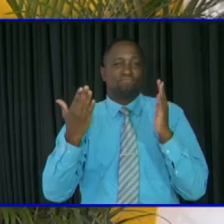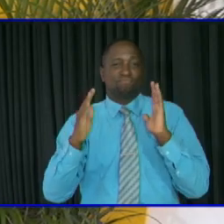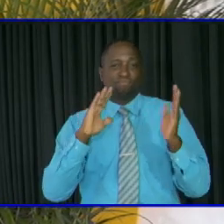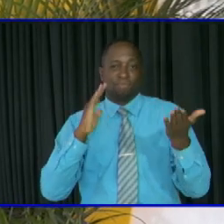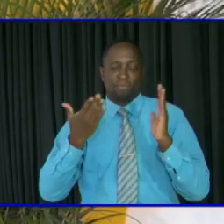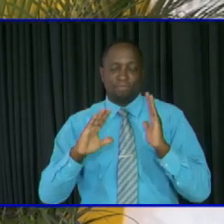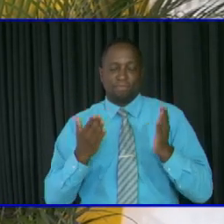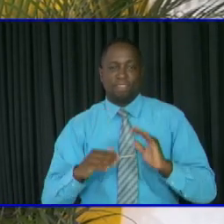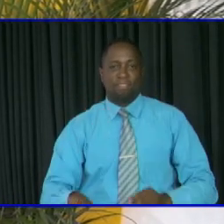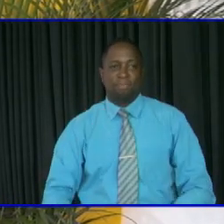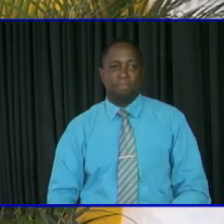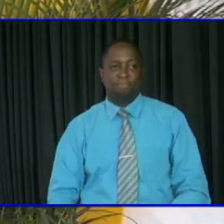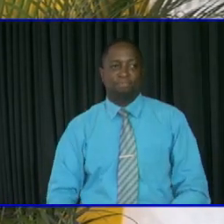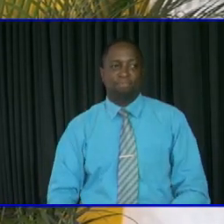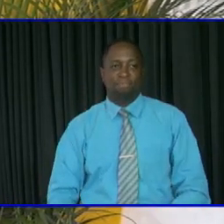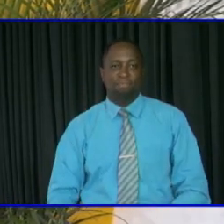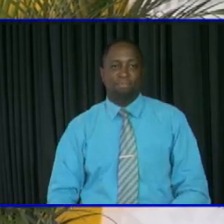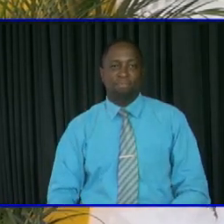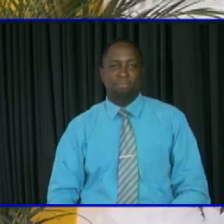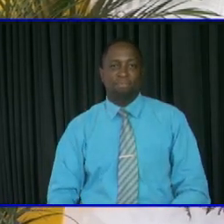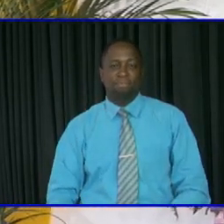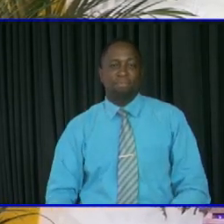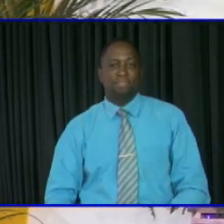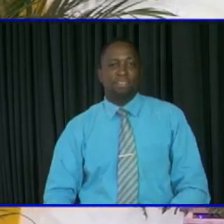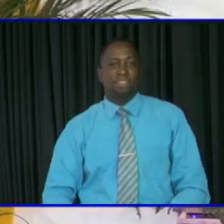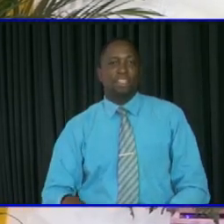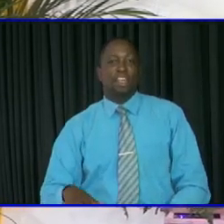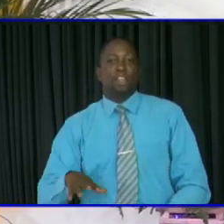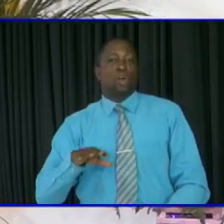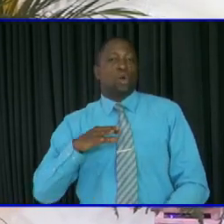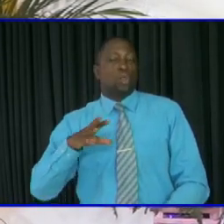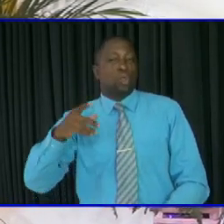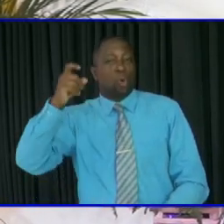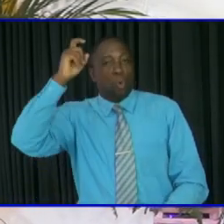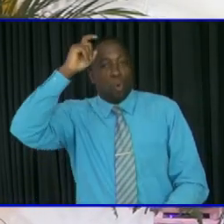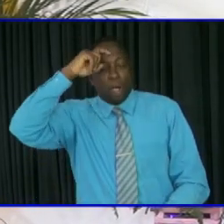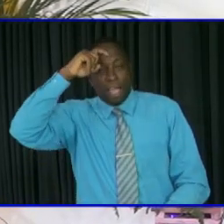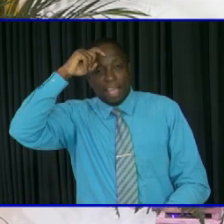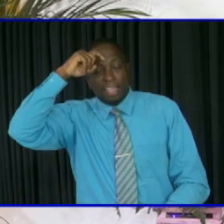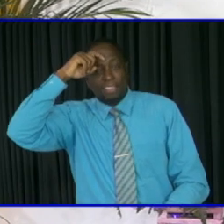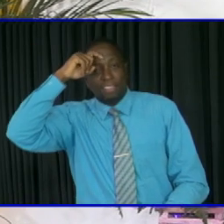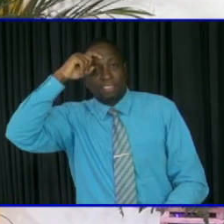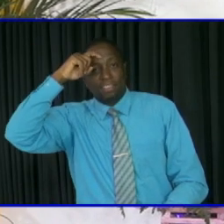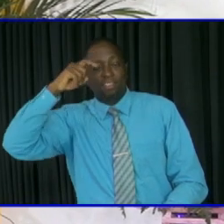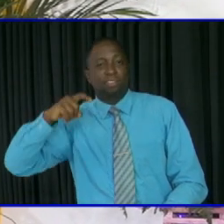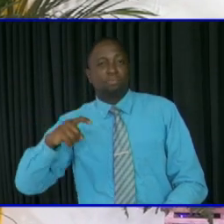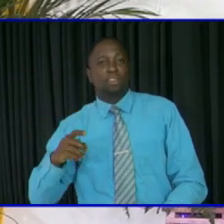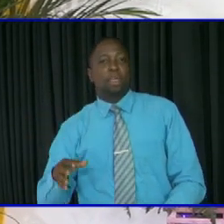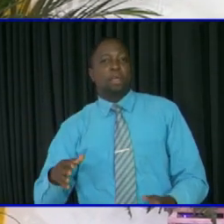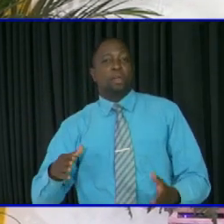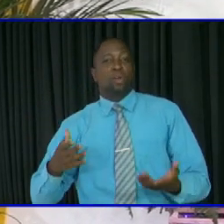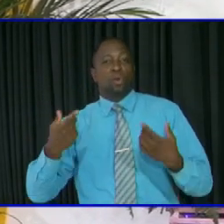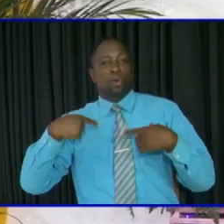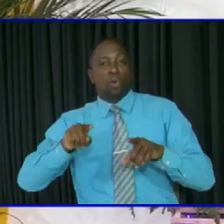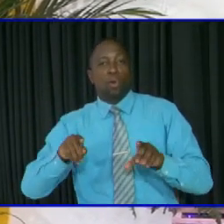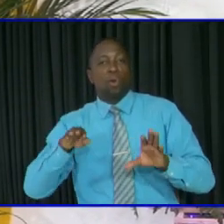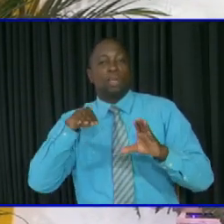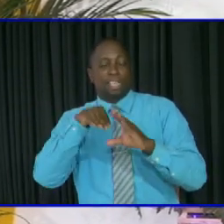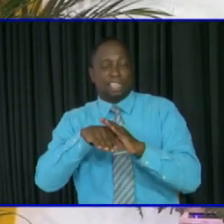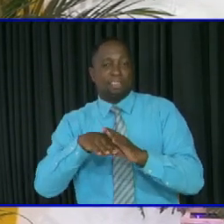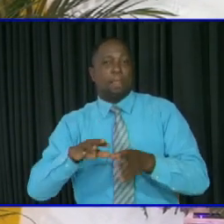no oil. The wise were shut in, but the foolish were shut up. The wise were